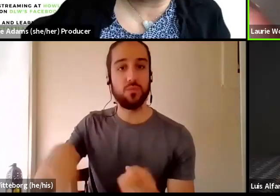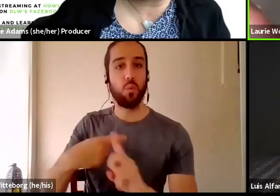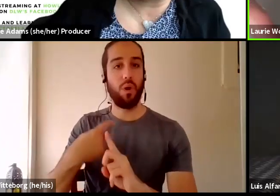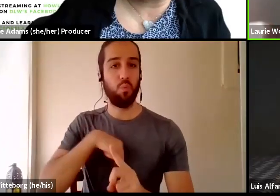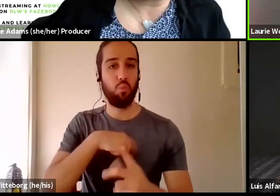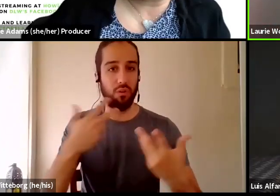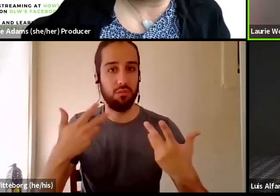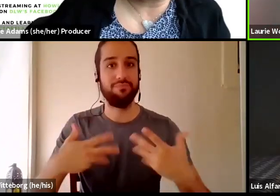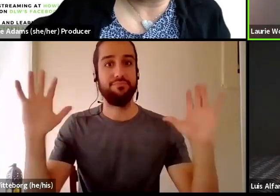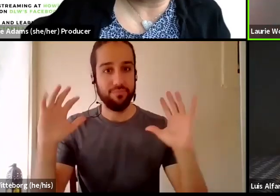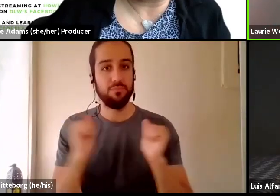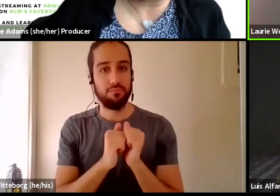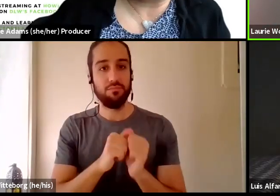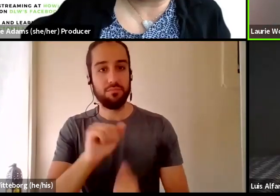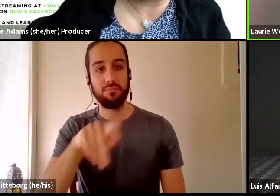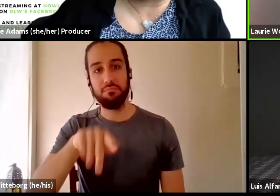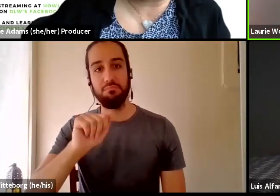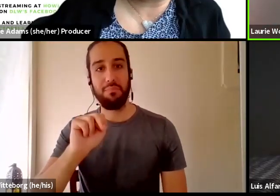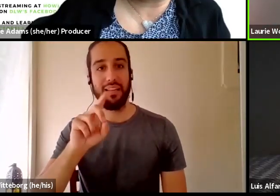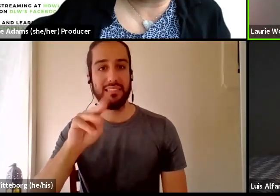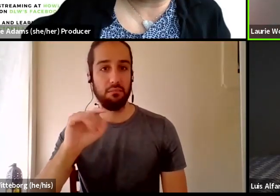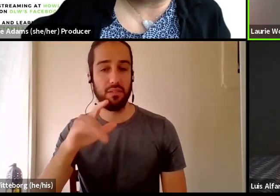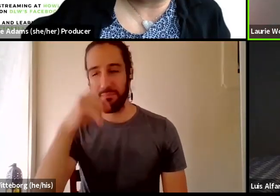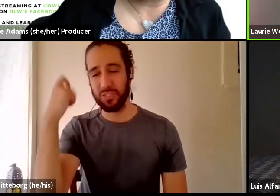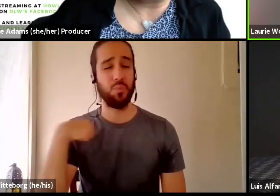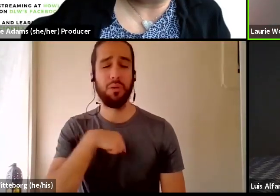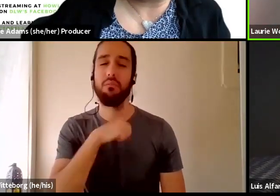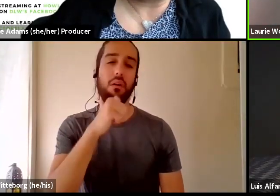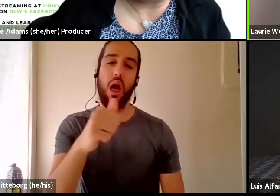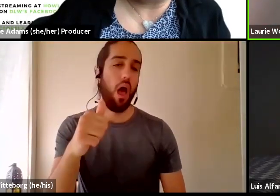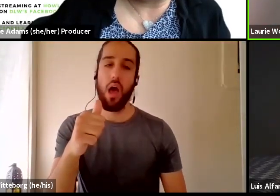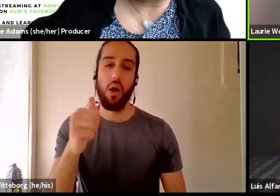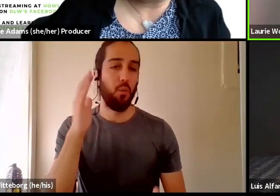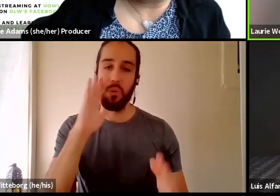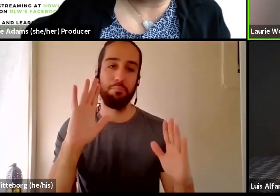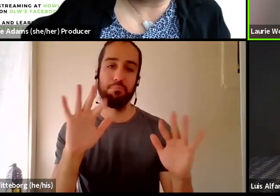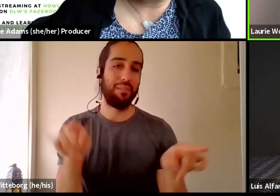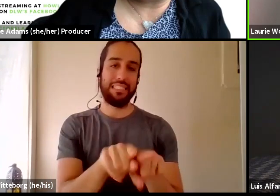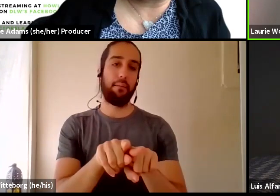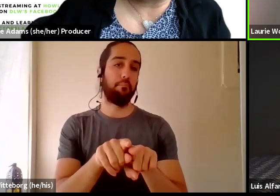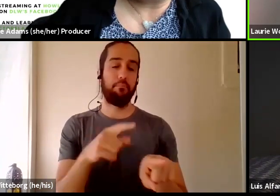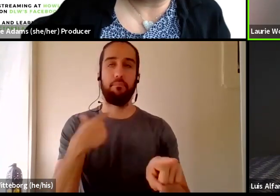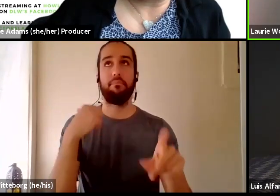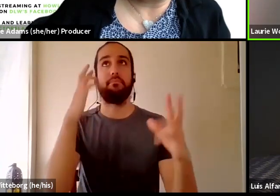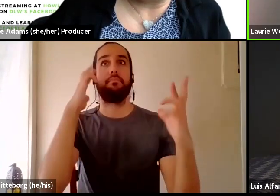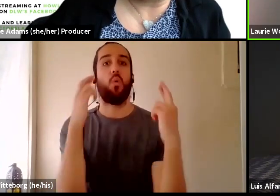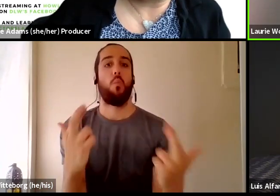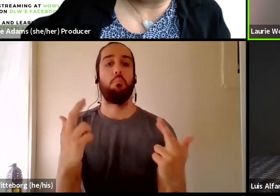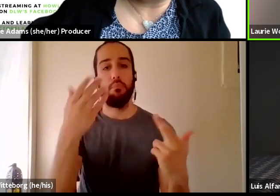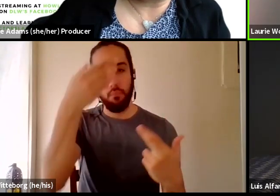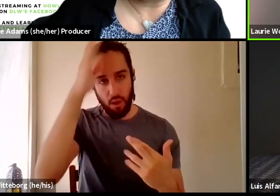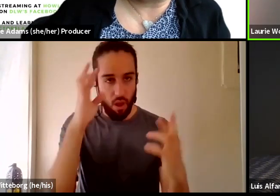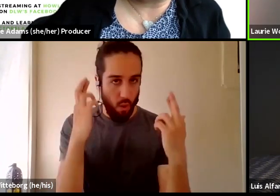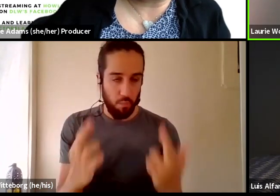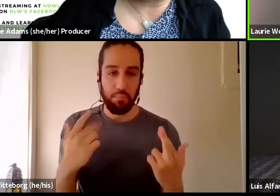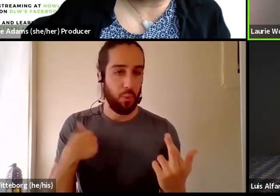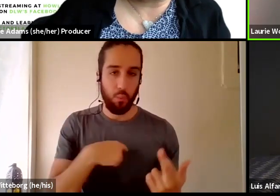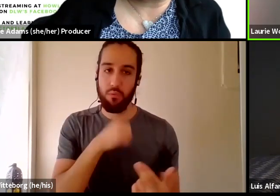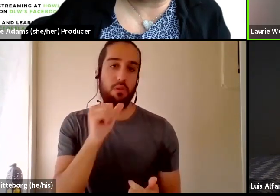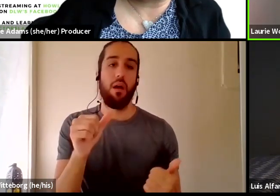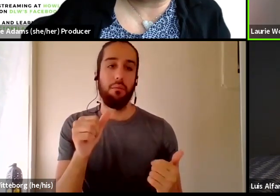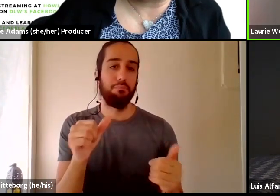of it, because we're not going to be the same. God hoping we are not going to be the same, because I think it's an opportunity